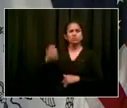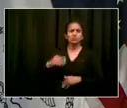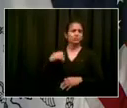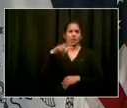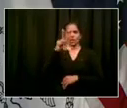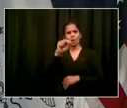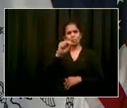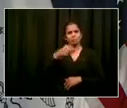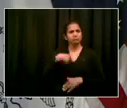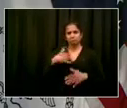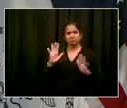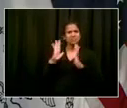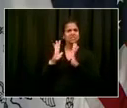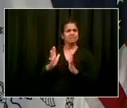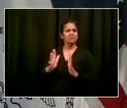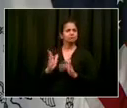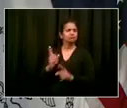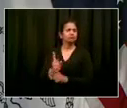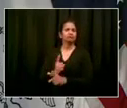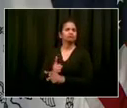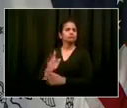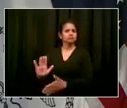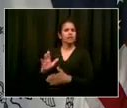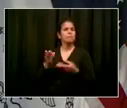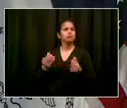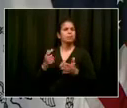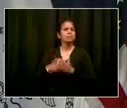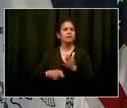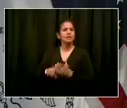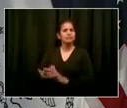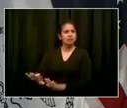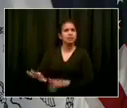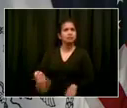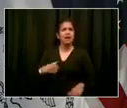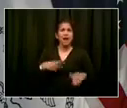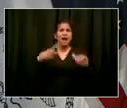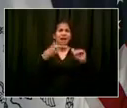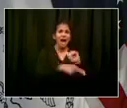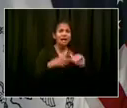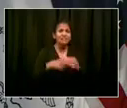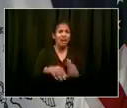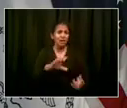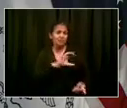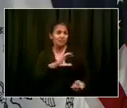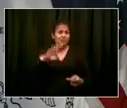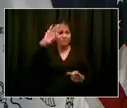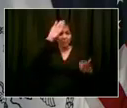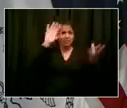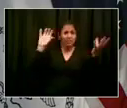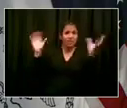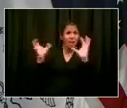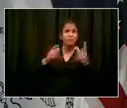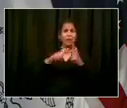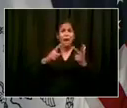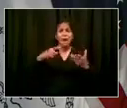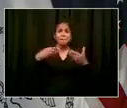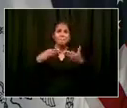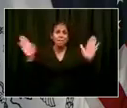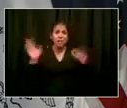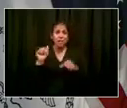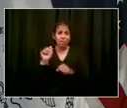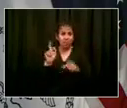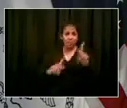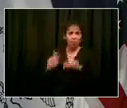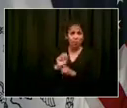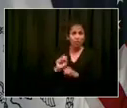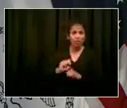thing. I believe fully in getting as much savings as possible from the labor community, and we've proven that can happen